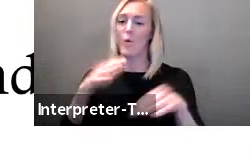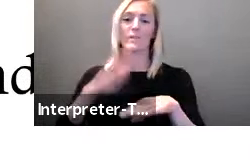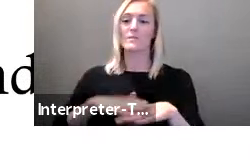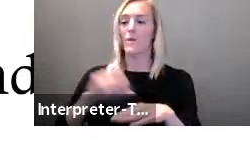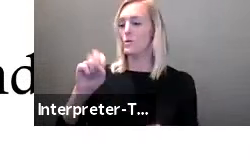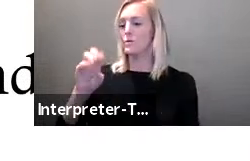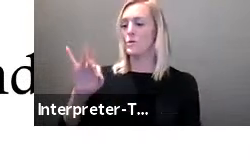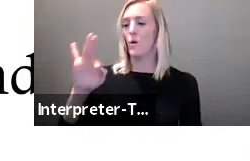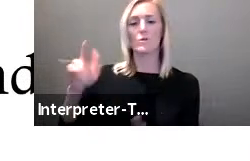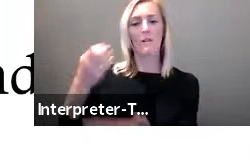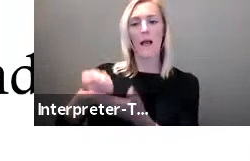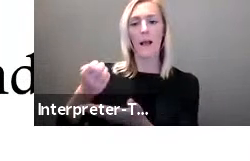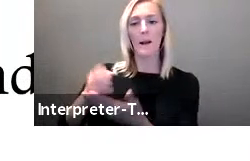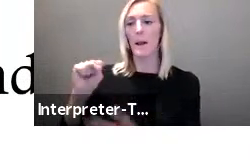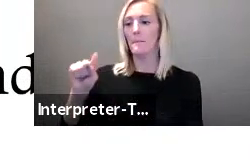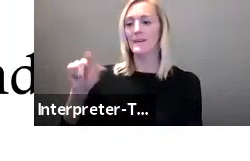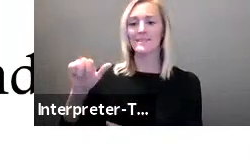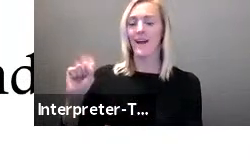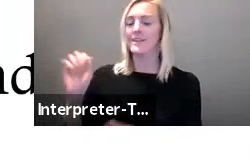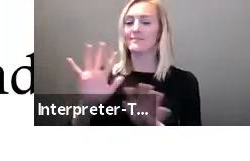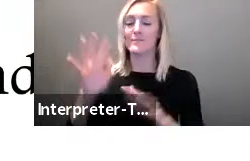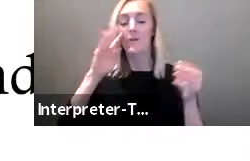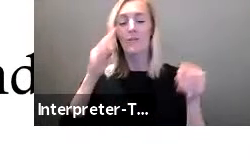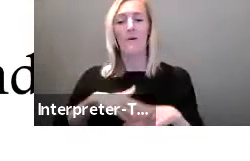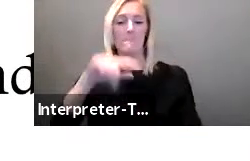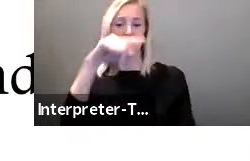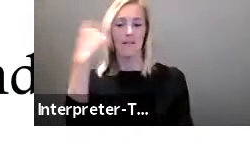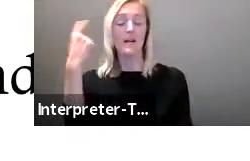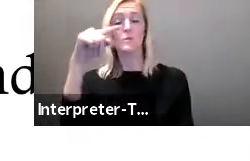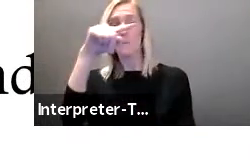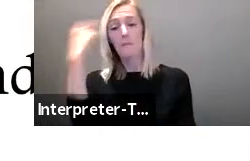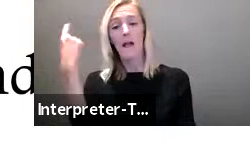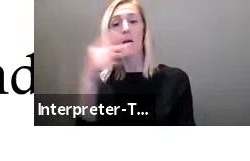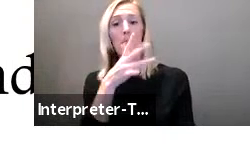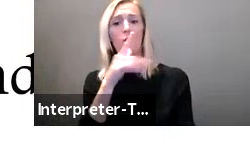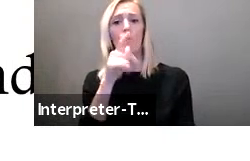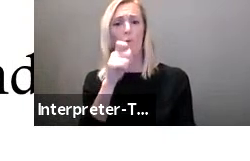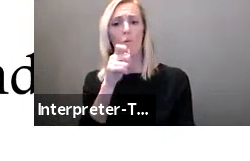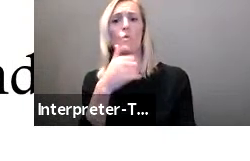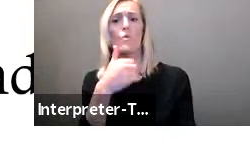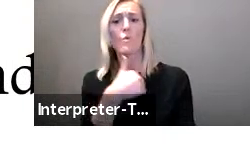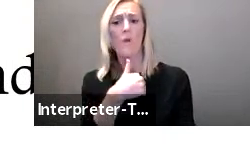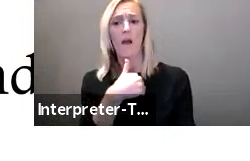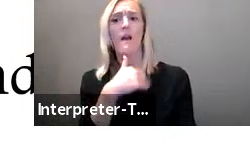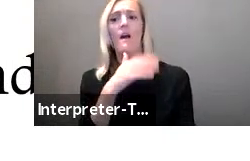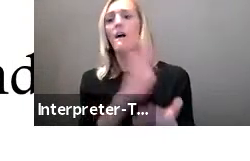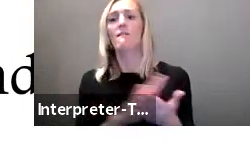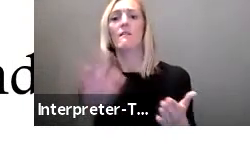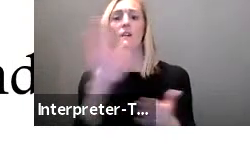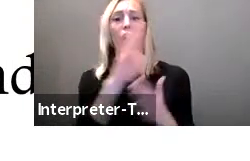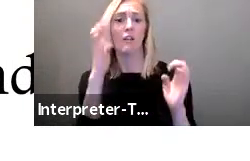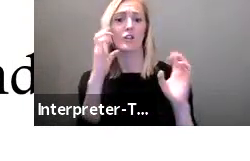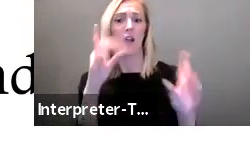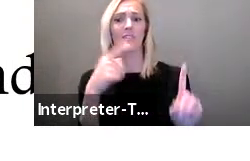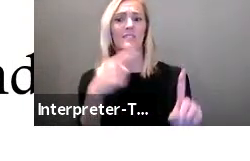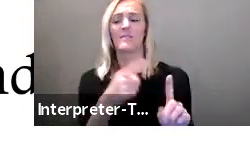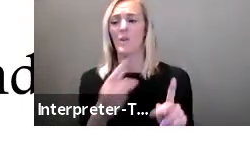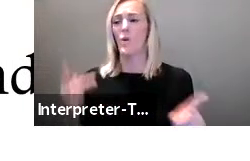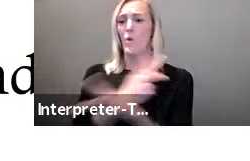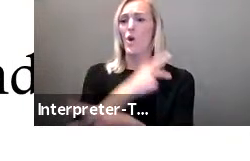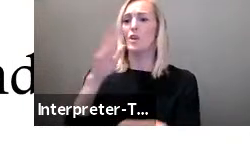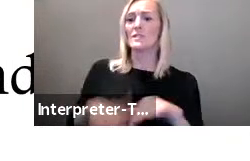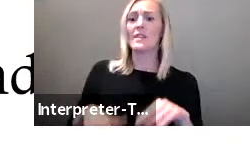really focuses on being Black. So Black mothers who are college educated fare worse than women of all races who have never finished